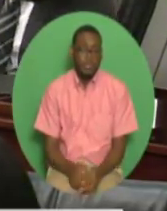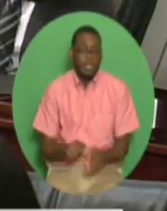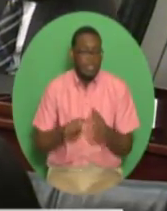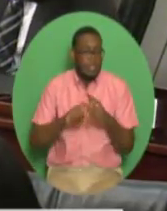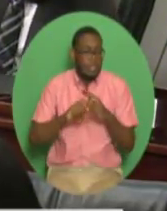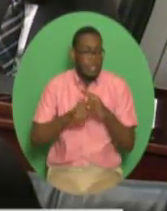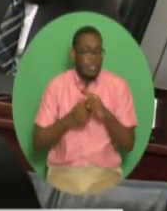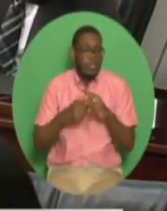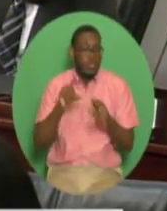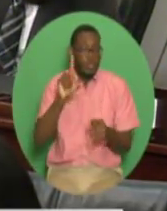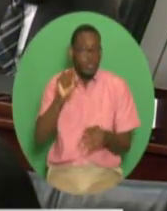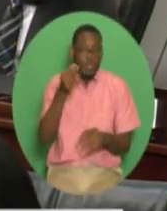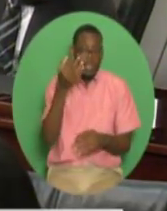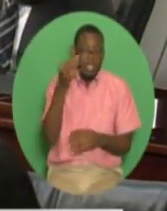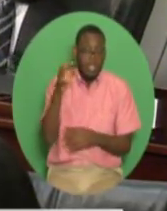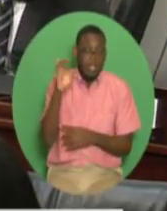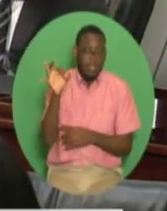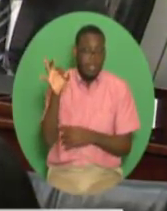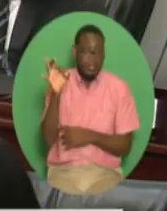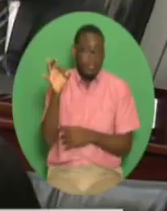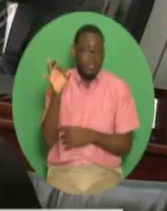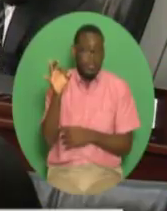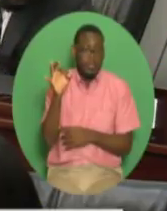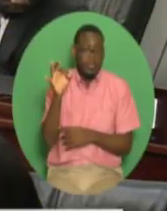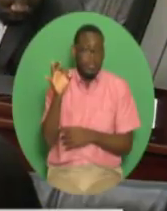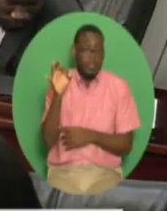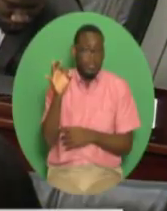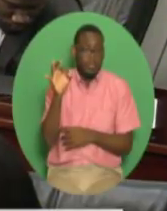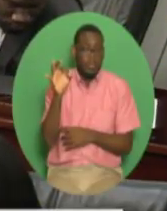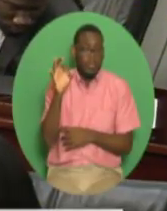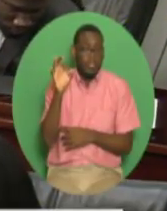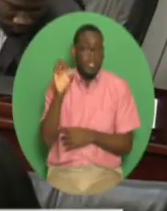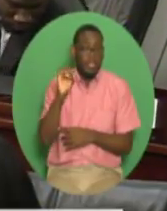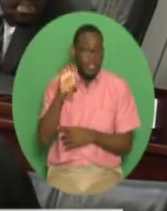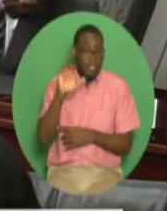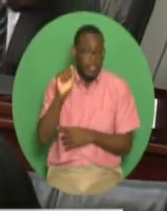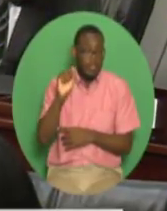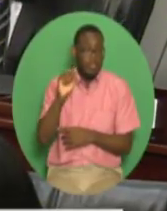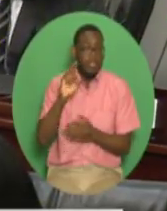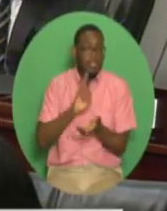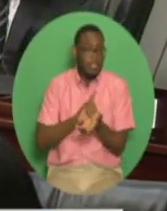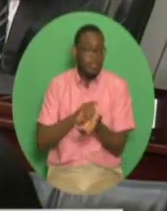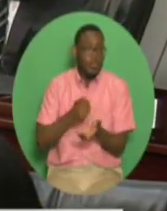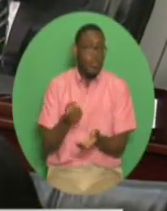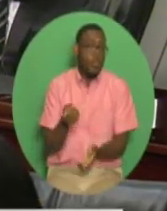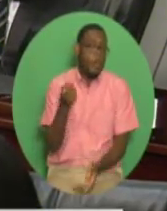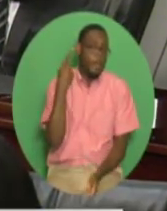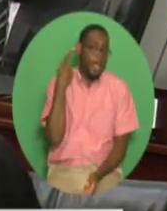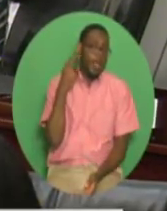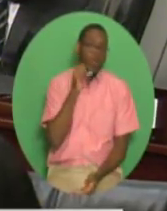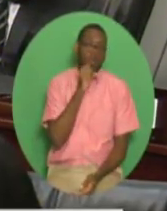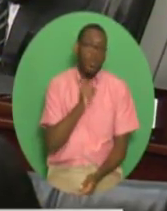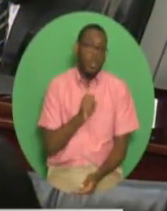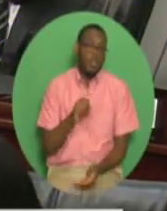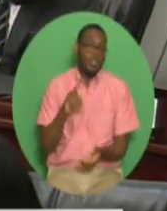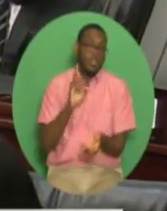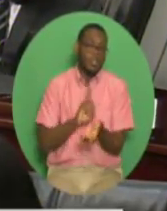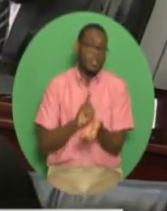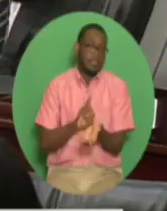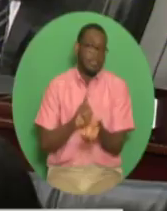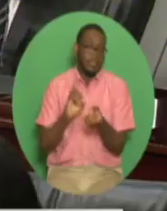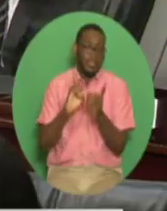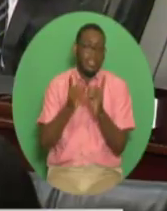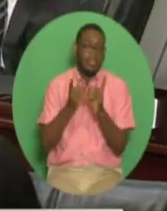2019, the date of the SEA will revert to the last